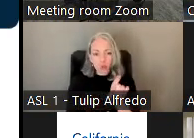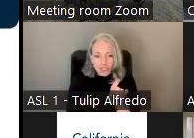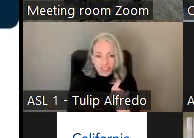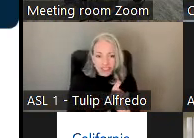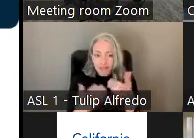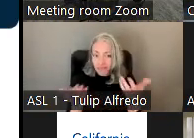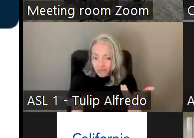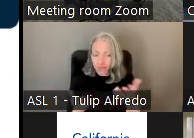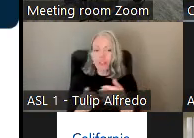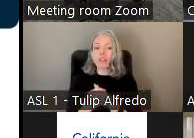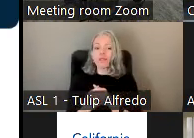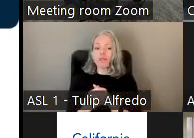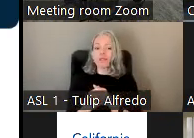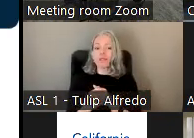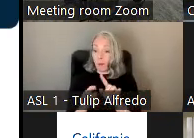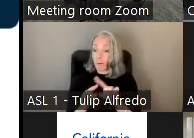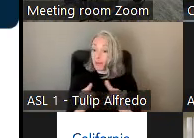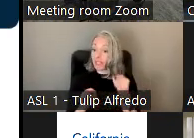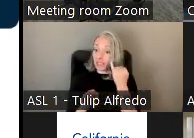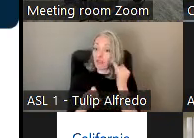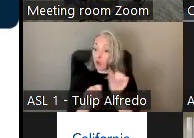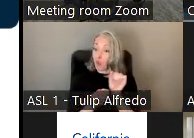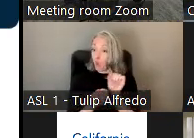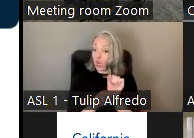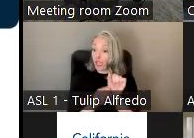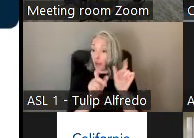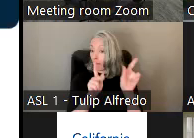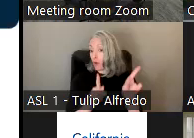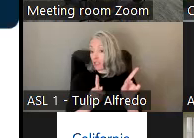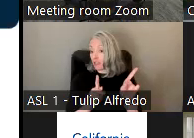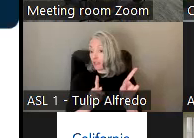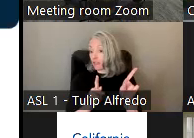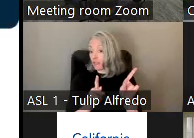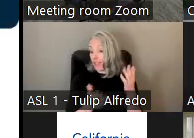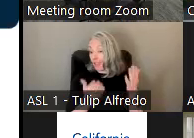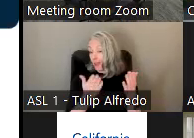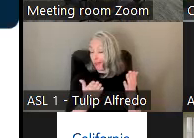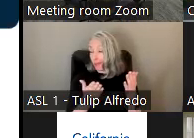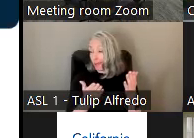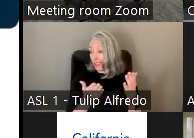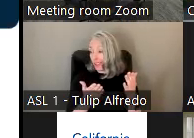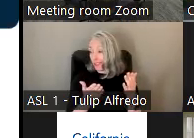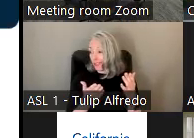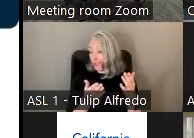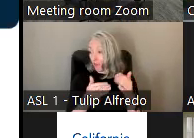necessarily. But if you're a working individual, so we really are probably talking, we're talking 18